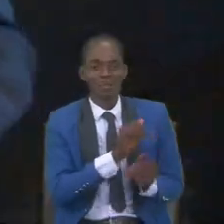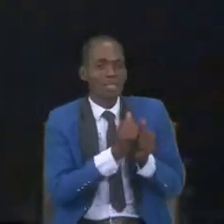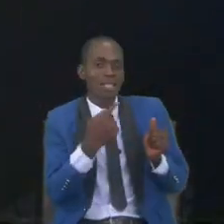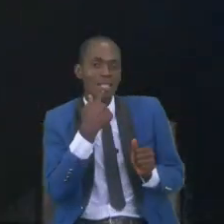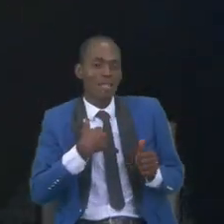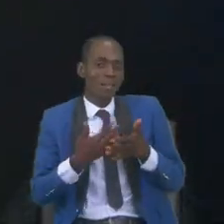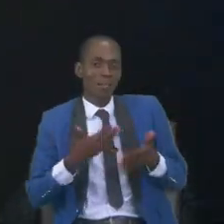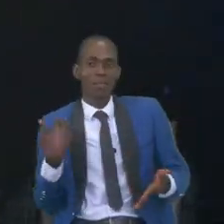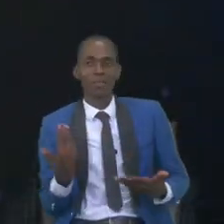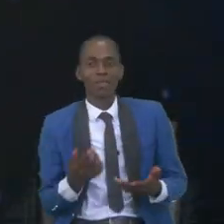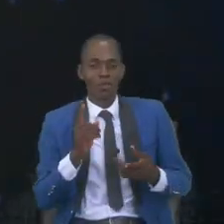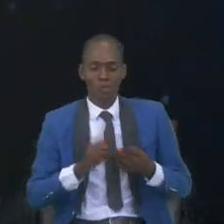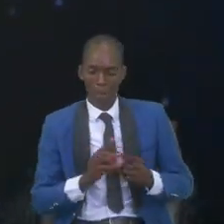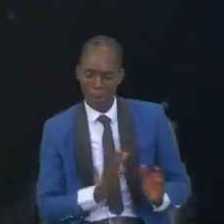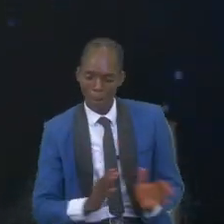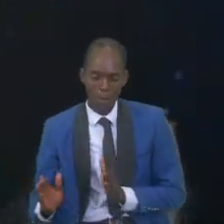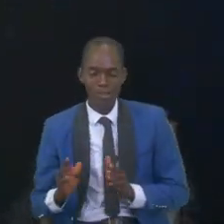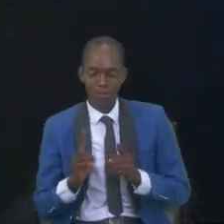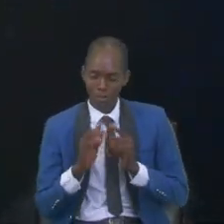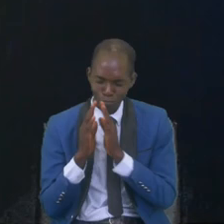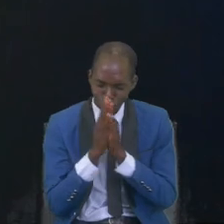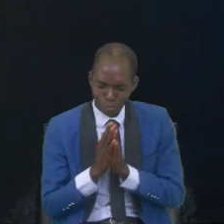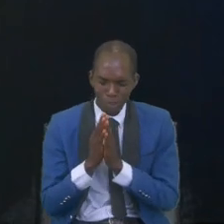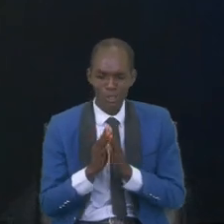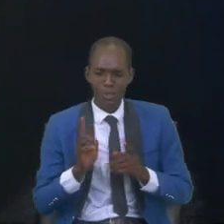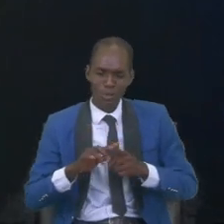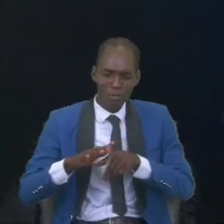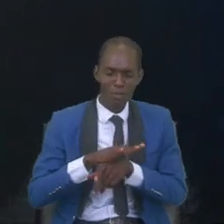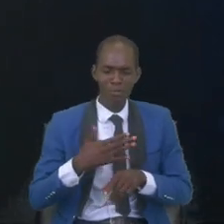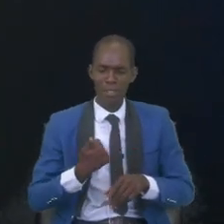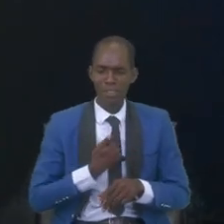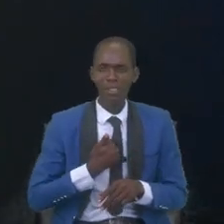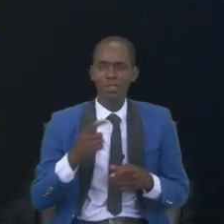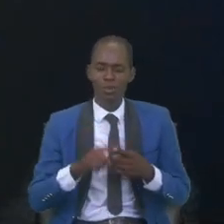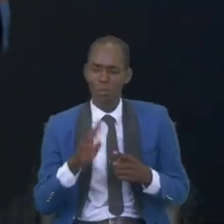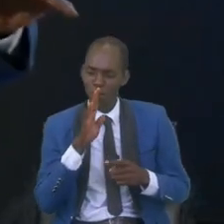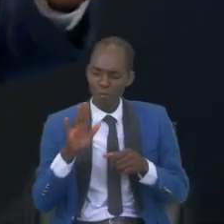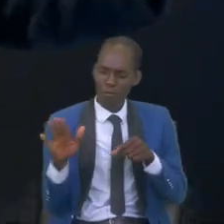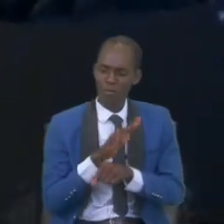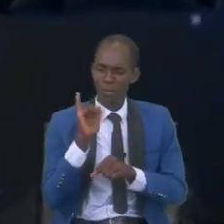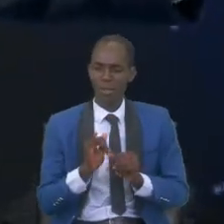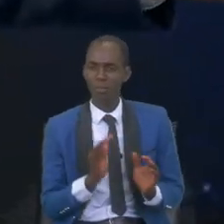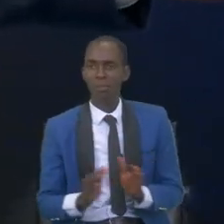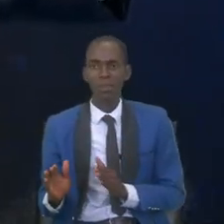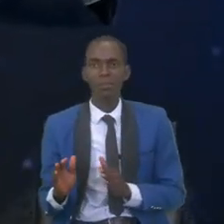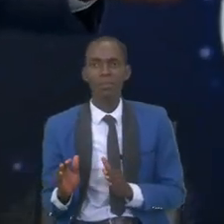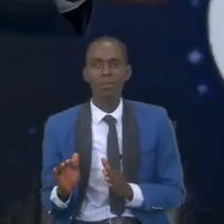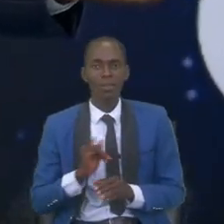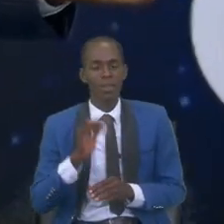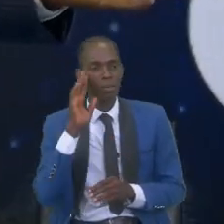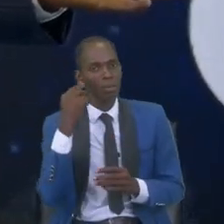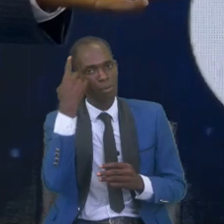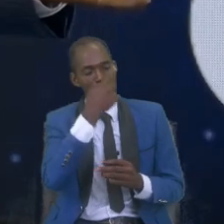time to pray up, to saturate myself, to get prepared. I was looking at him as